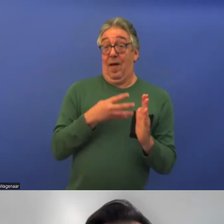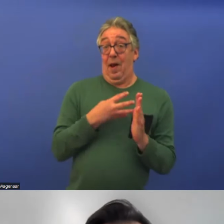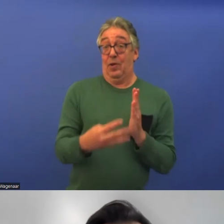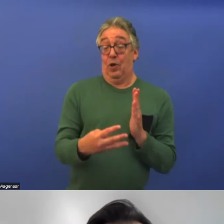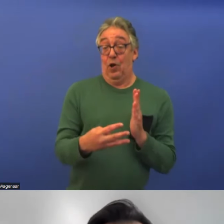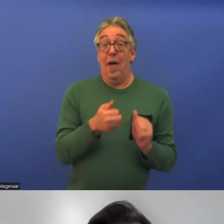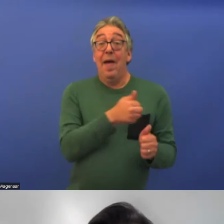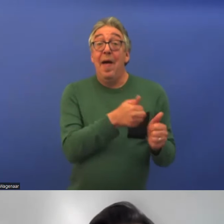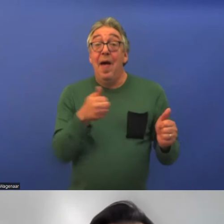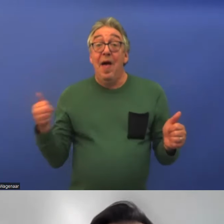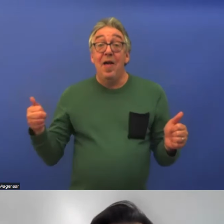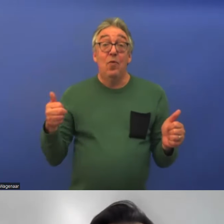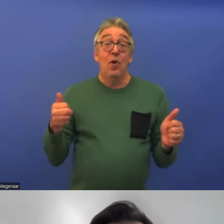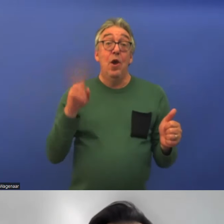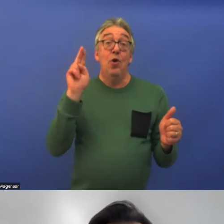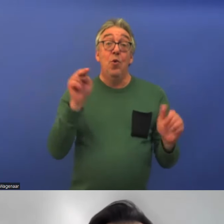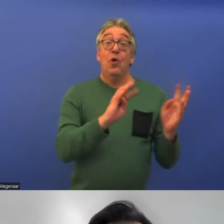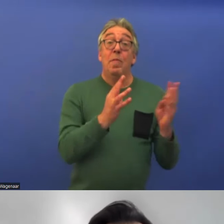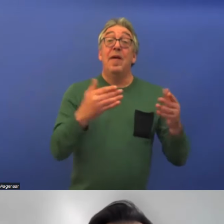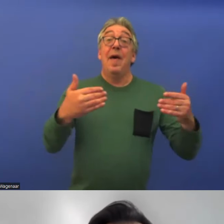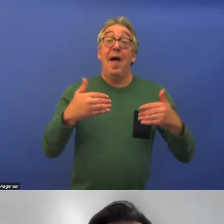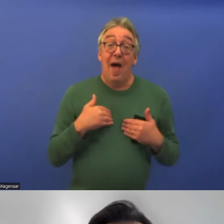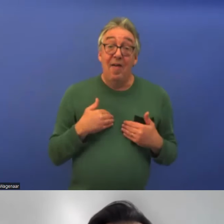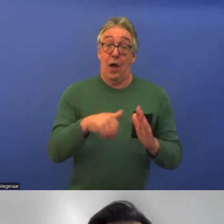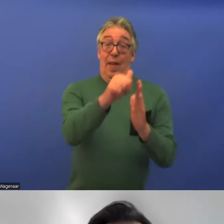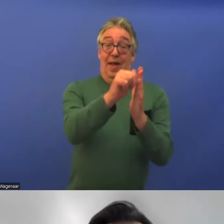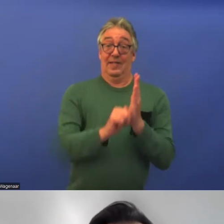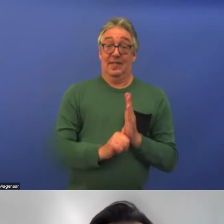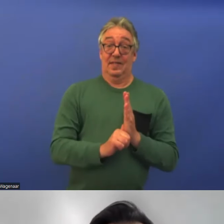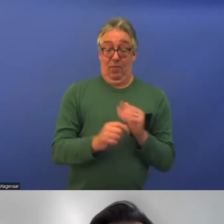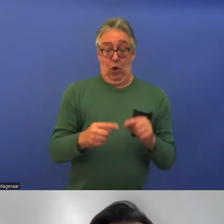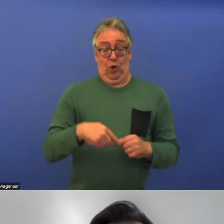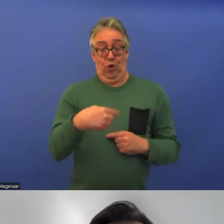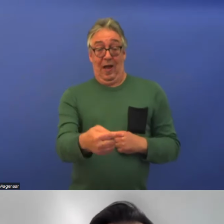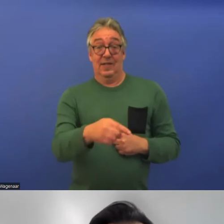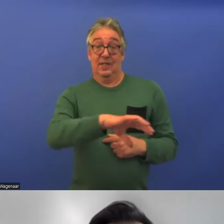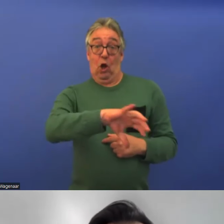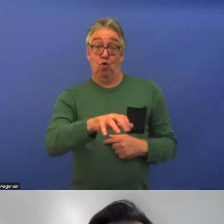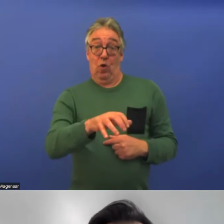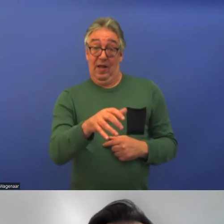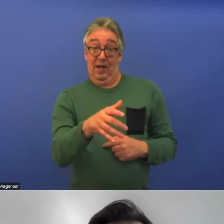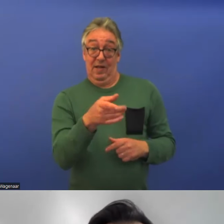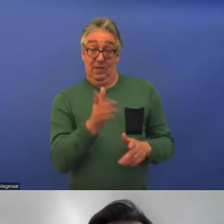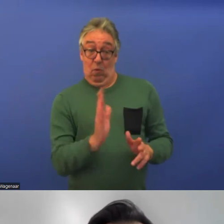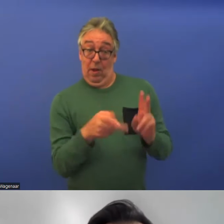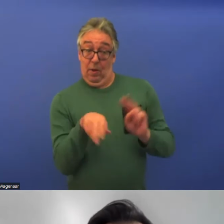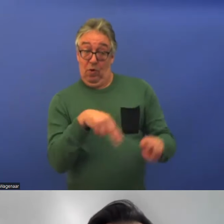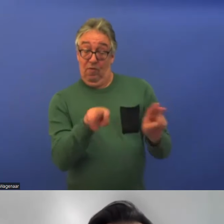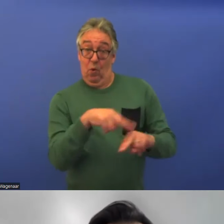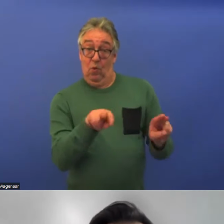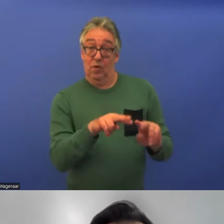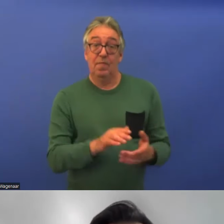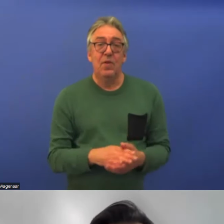coming soon, to say it like that. I added in the chat a link to